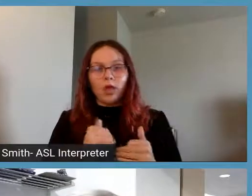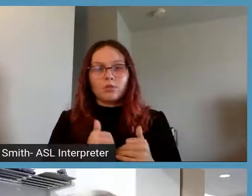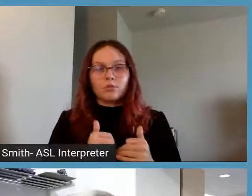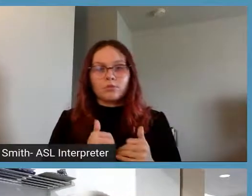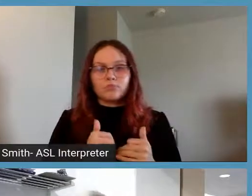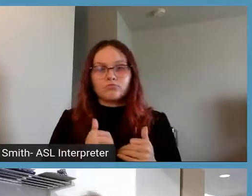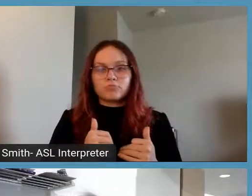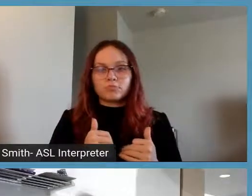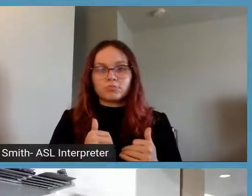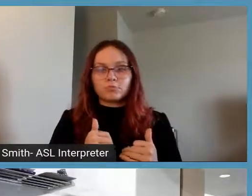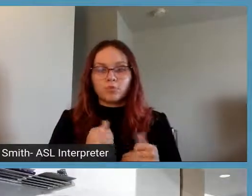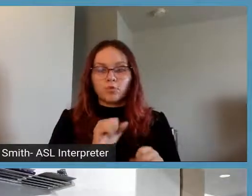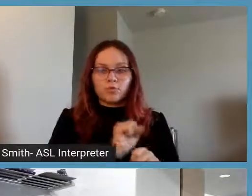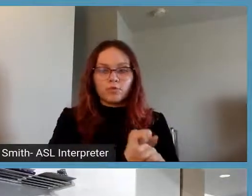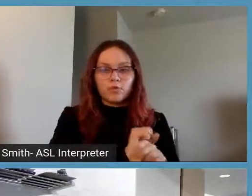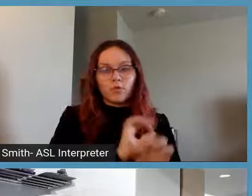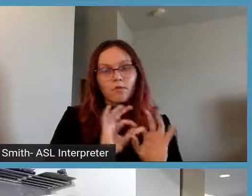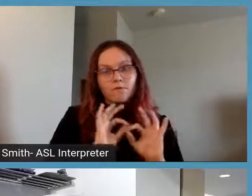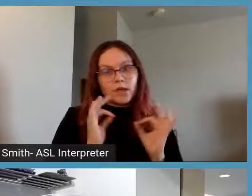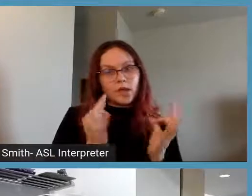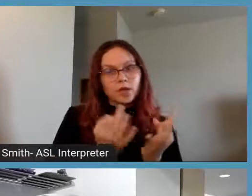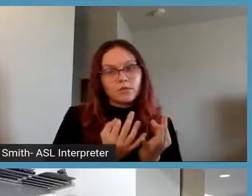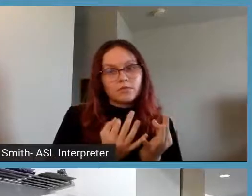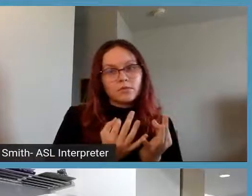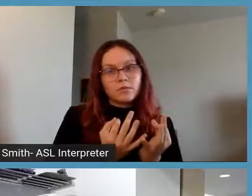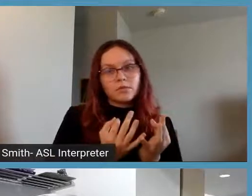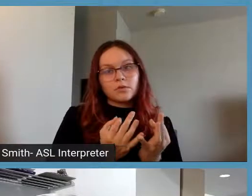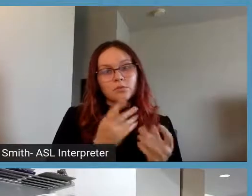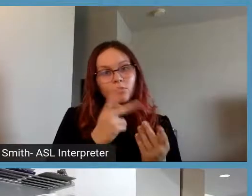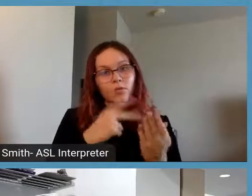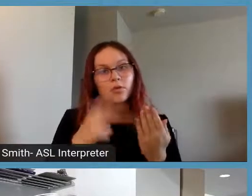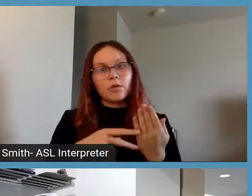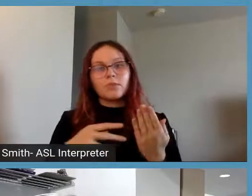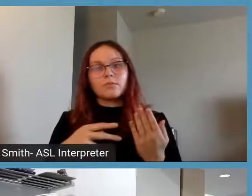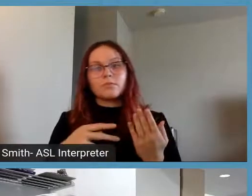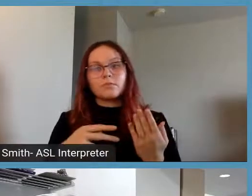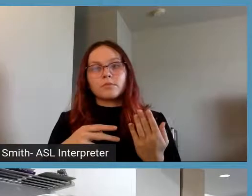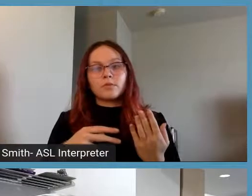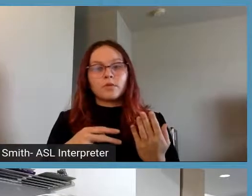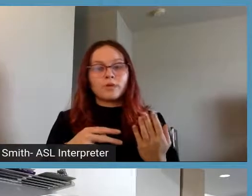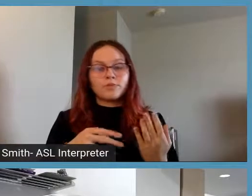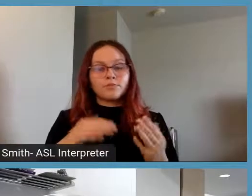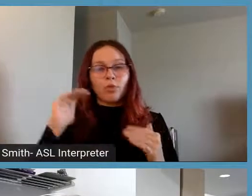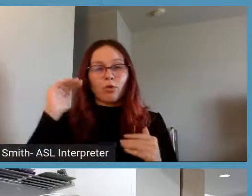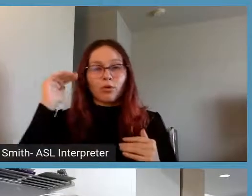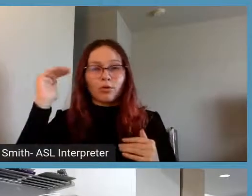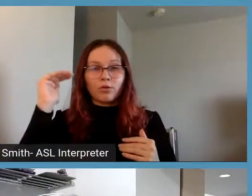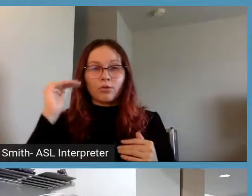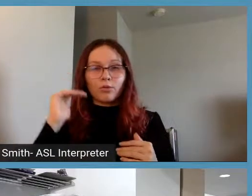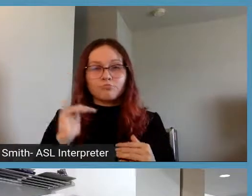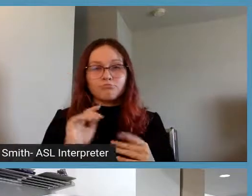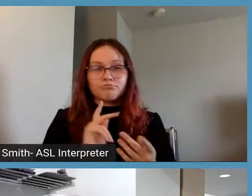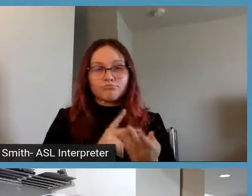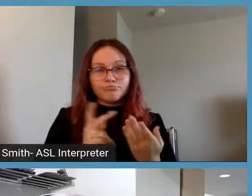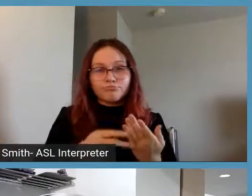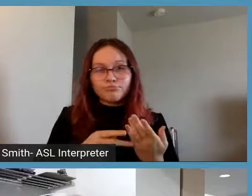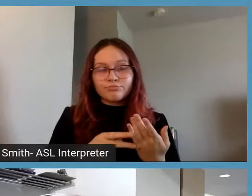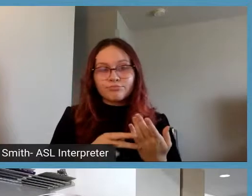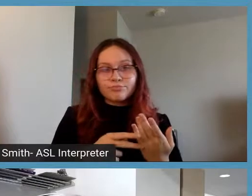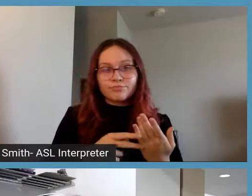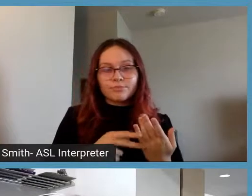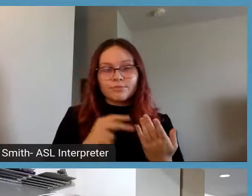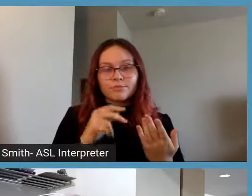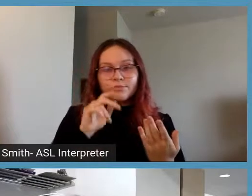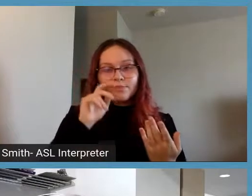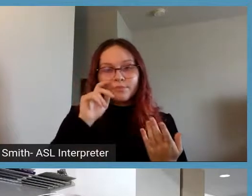both for like families, our family programs, and both for our kind of more adult-oriented stuff. And so I don't